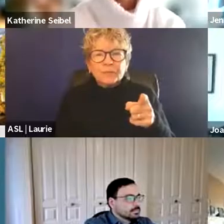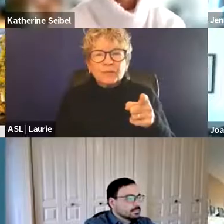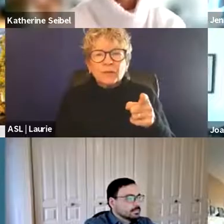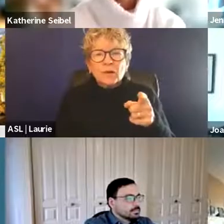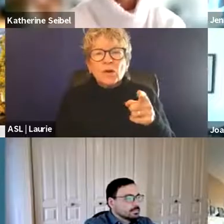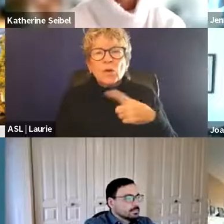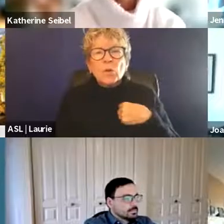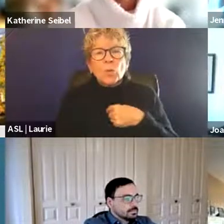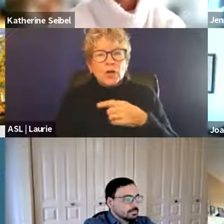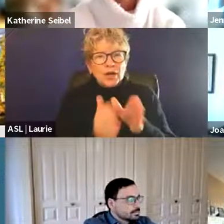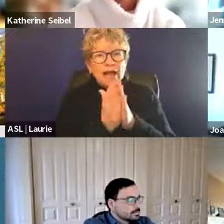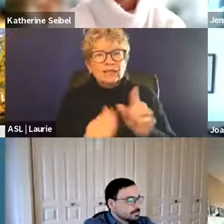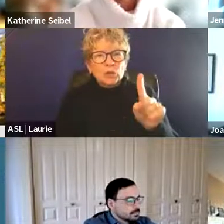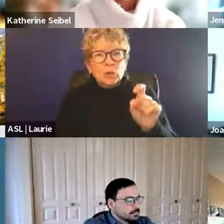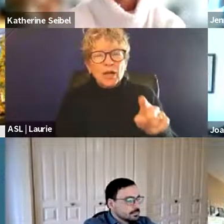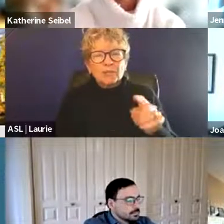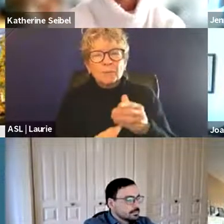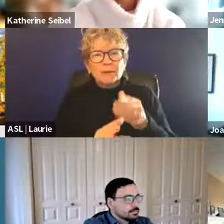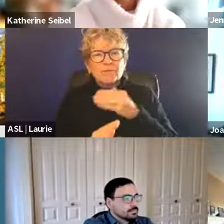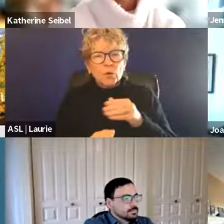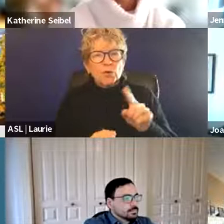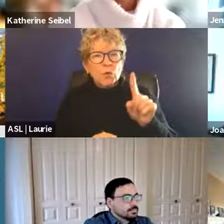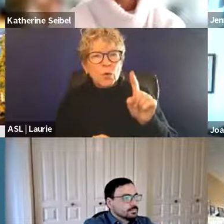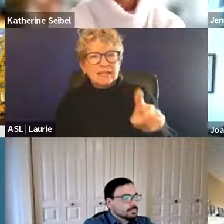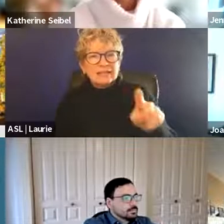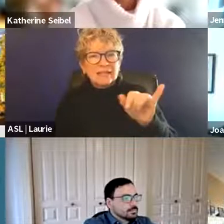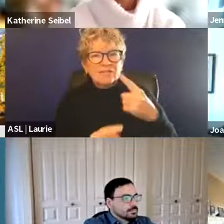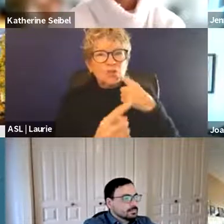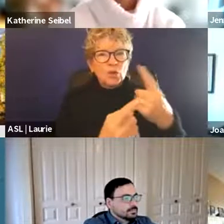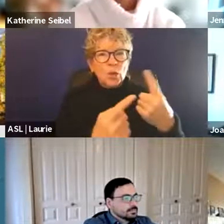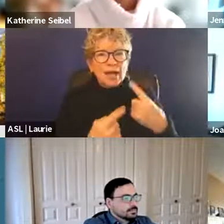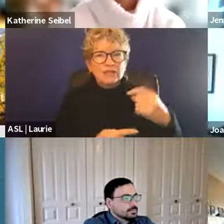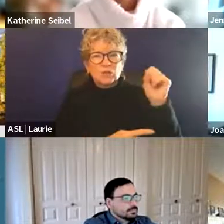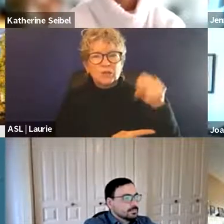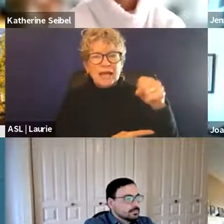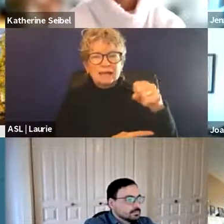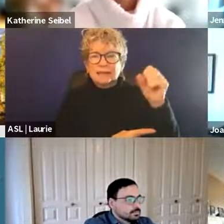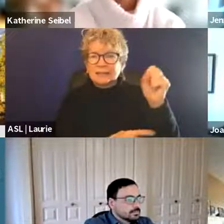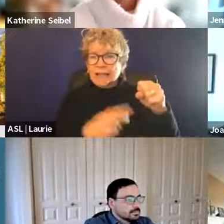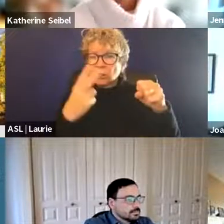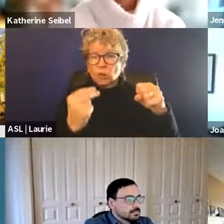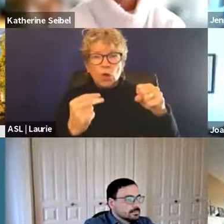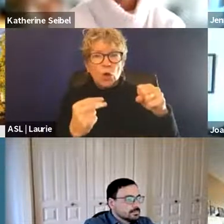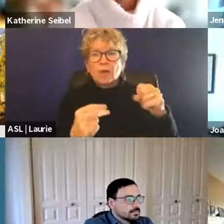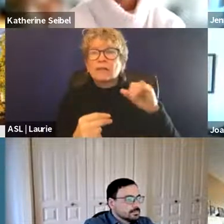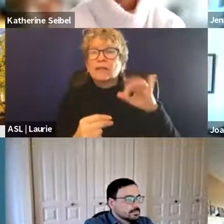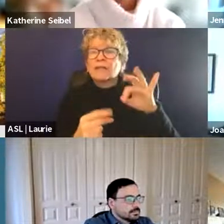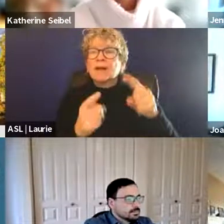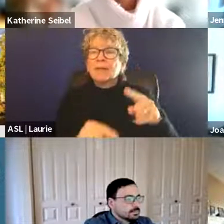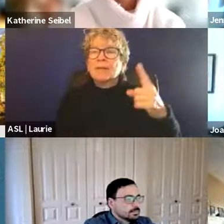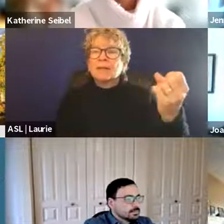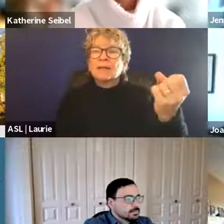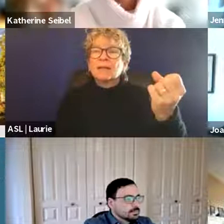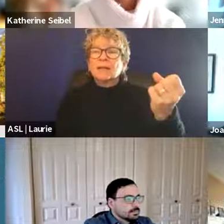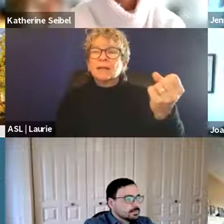we're going to ask you a question now. And before we ask you, we want you to know that if you answer yes, it's a yes or no question. If you answer yes, we are